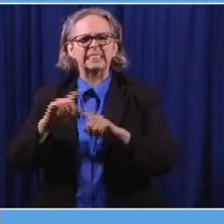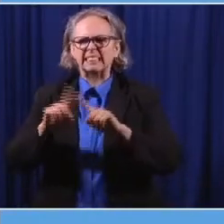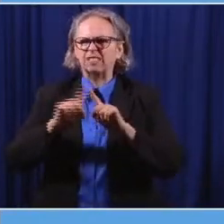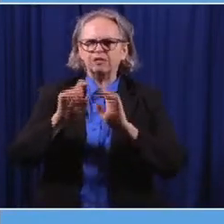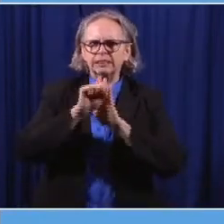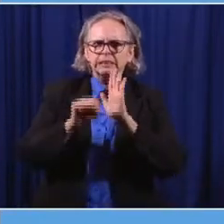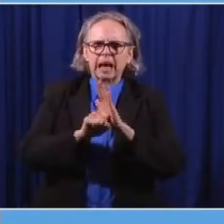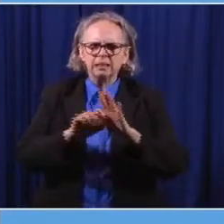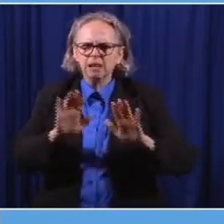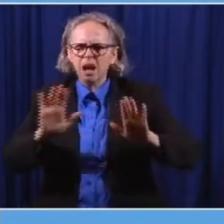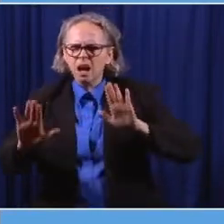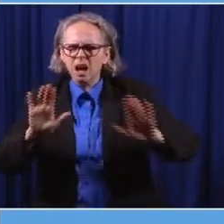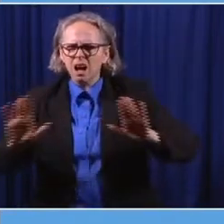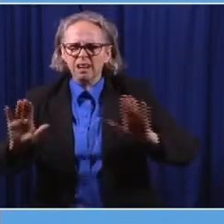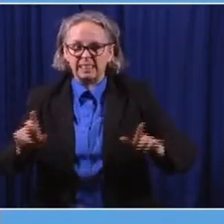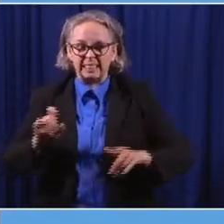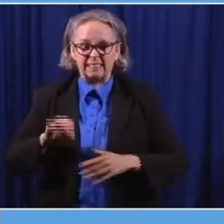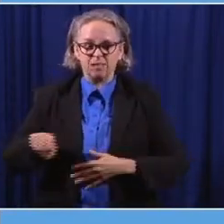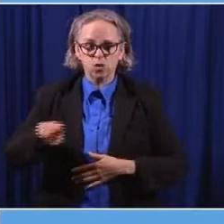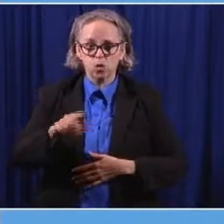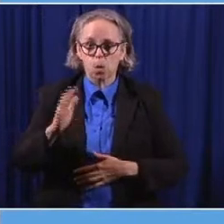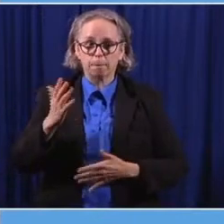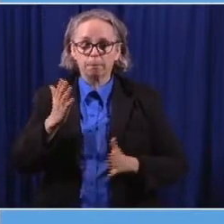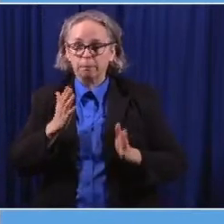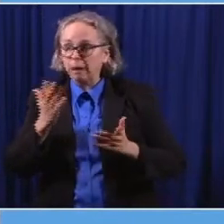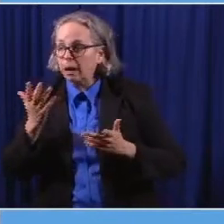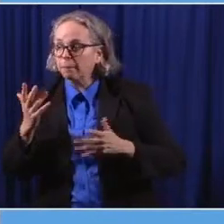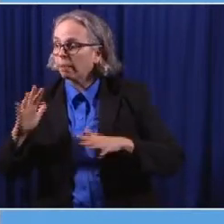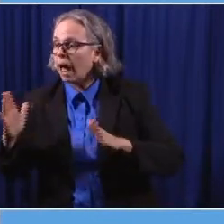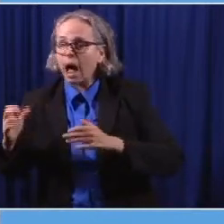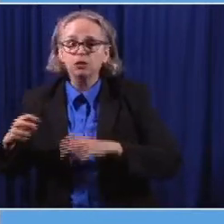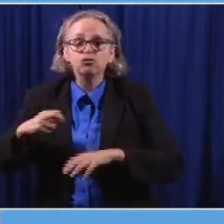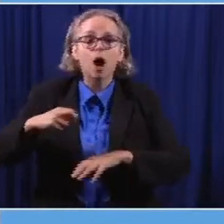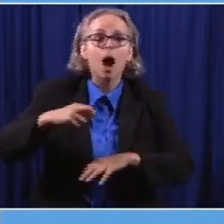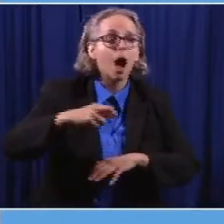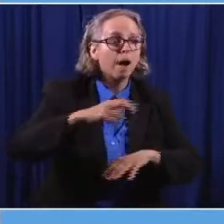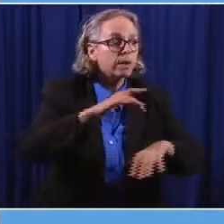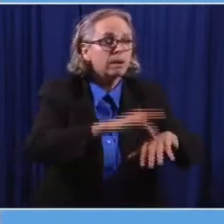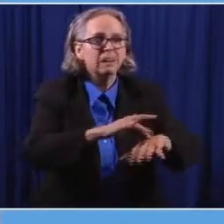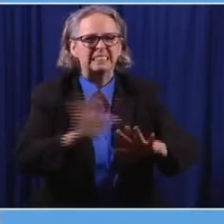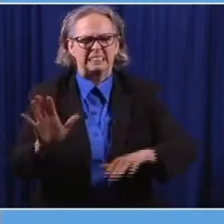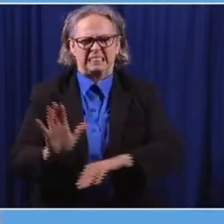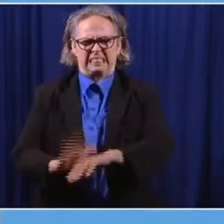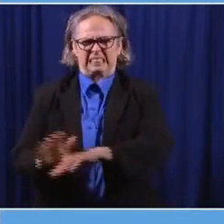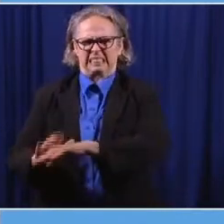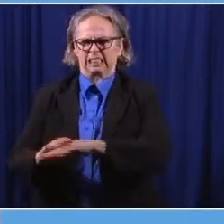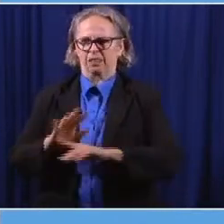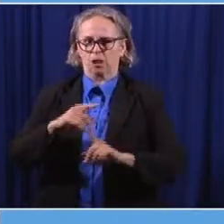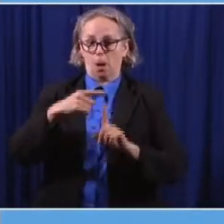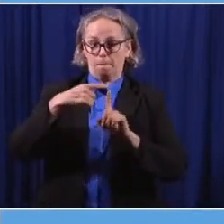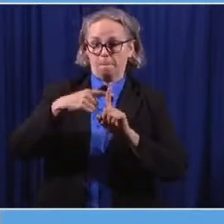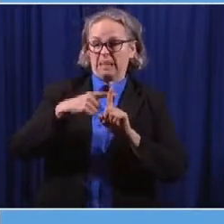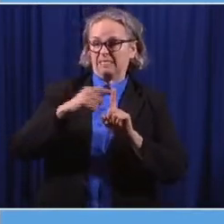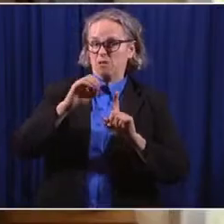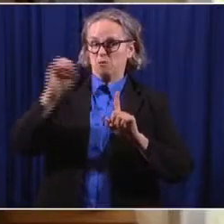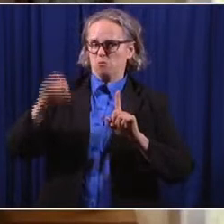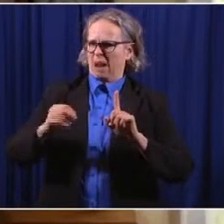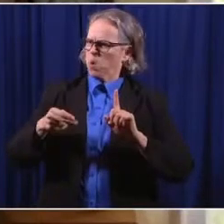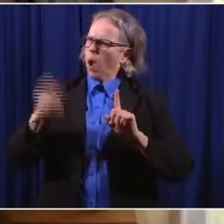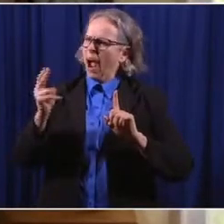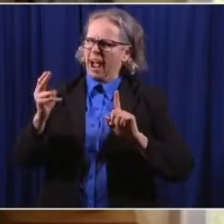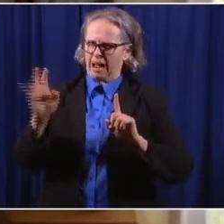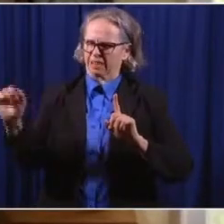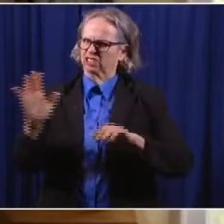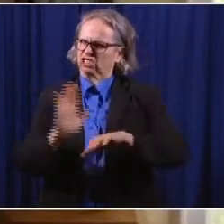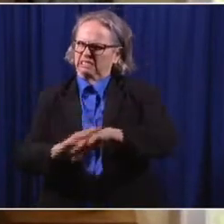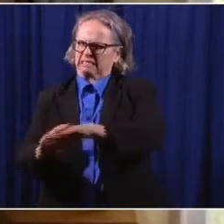advise that if you're going to be traveling to, just understand that the positivity rate is particularly high. All